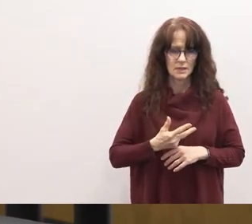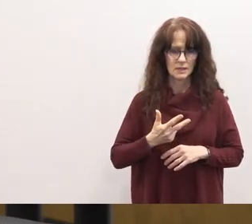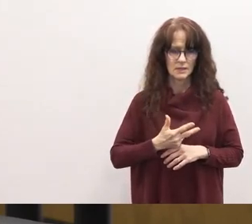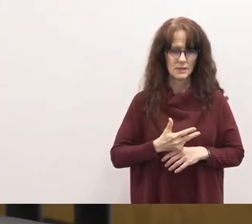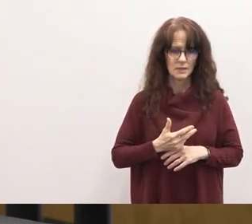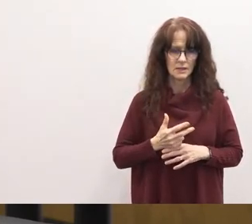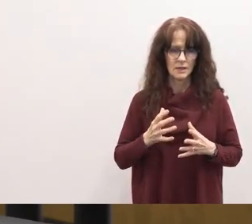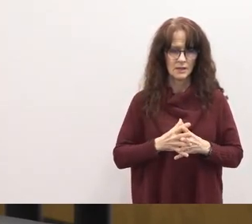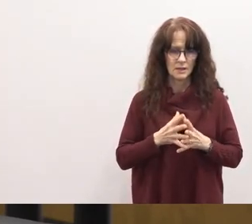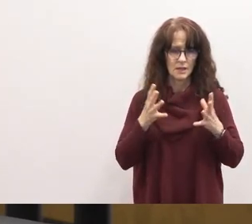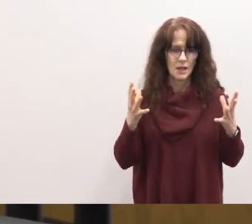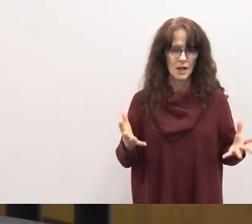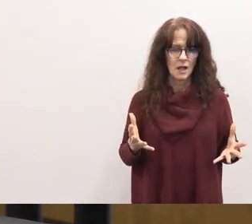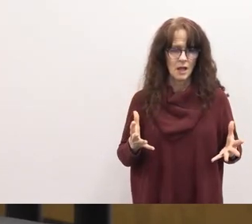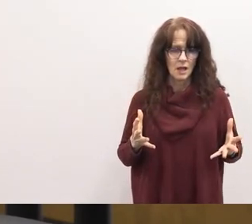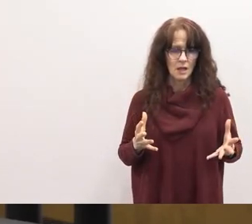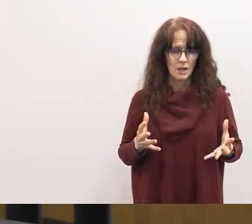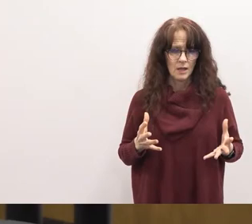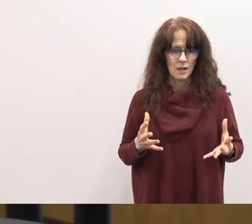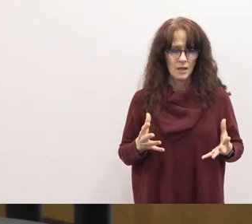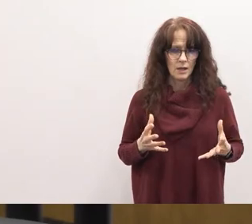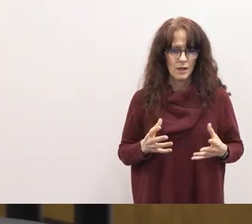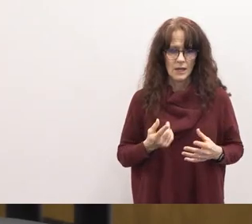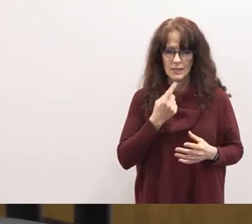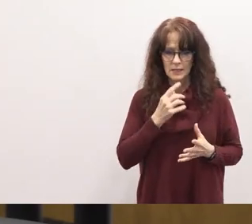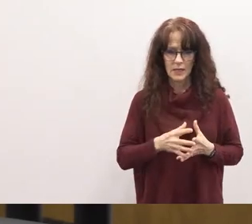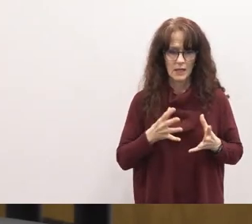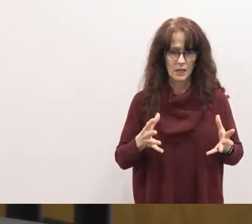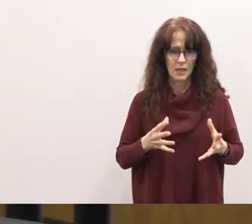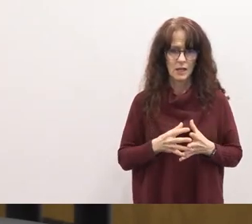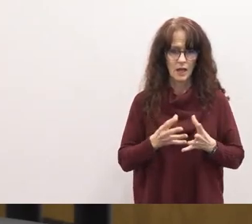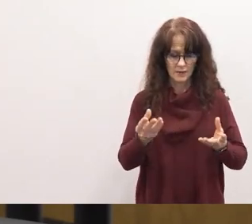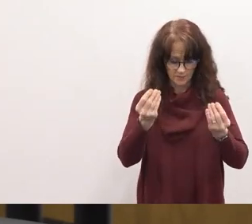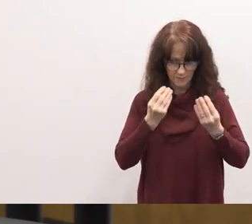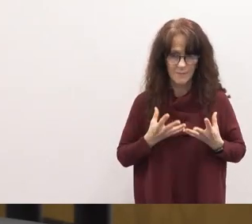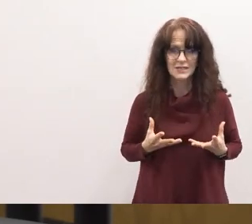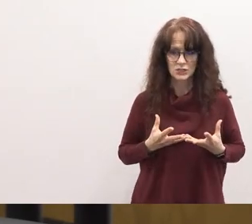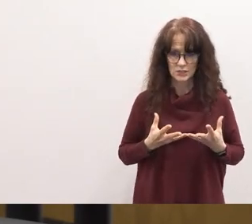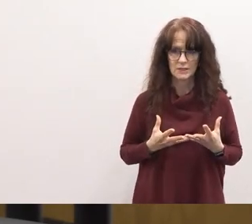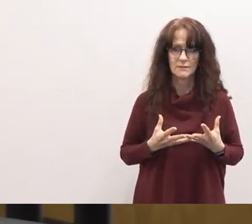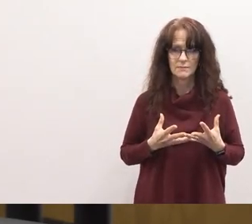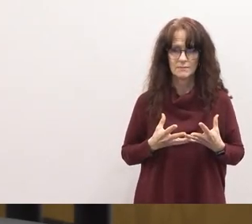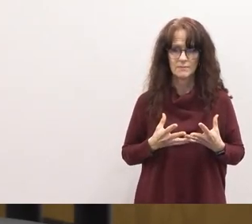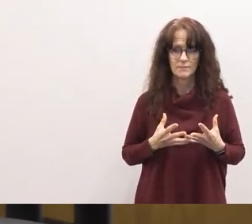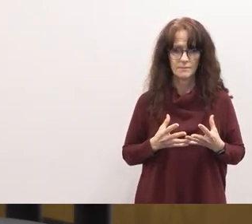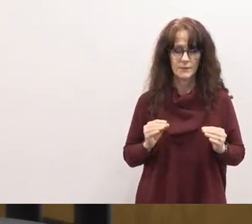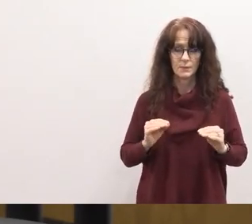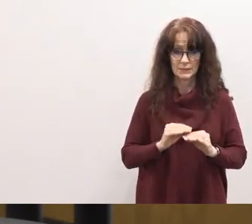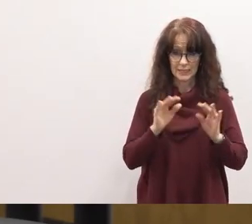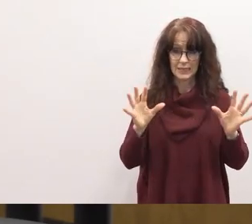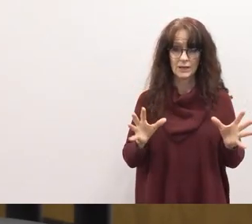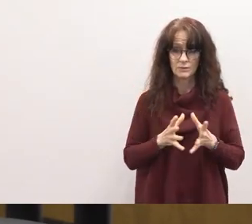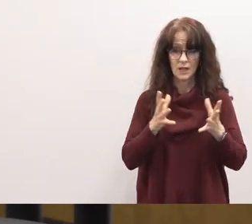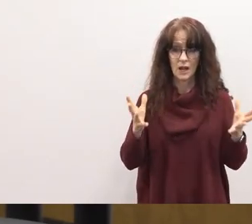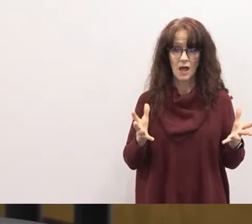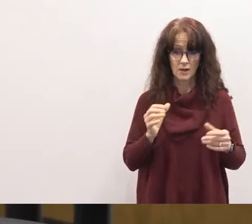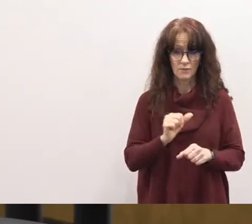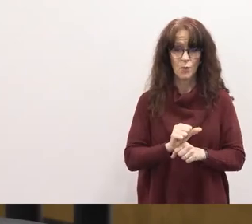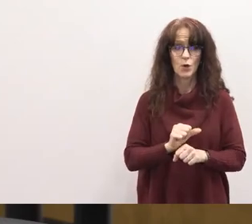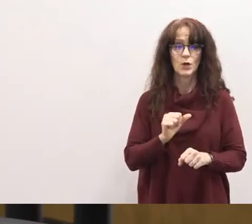been a lot. When I say a lot, it was a lot of information. It was clear that it was a lot of